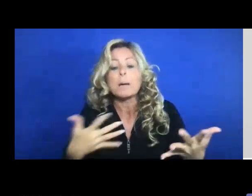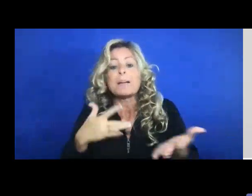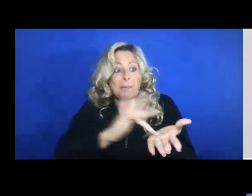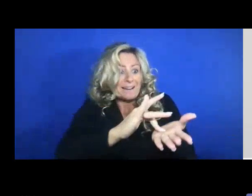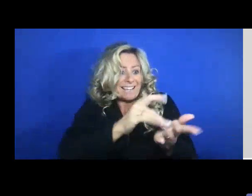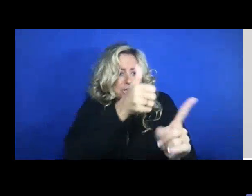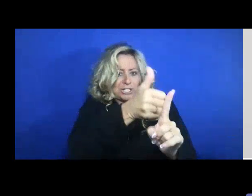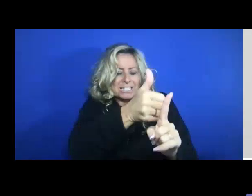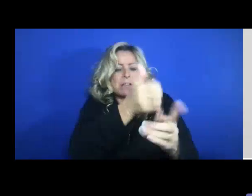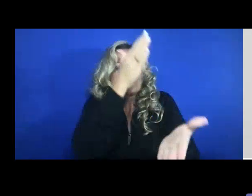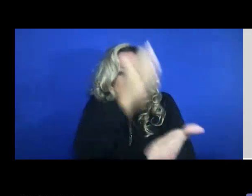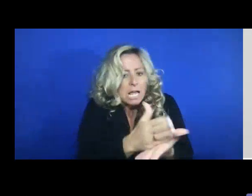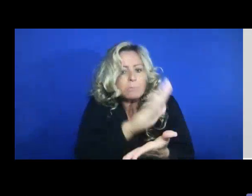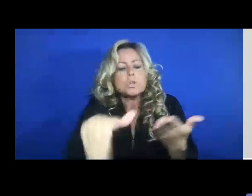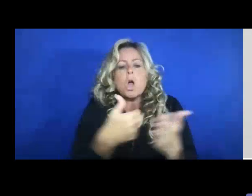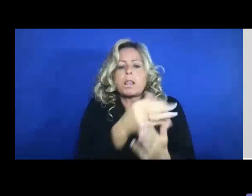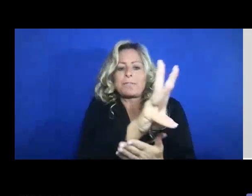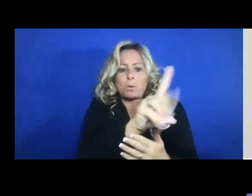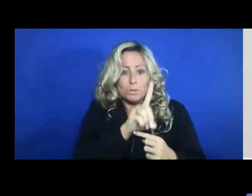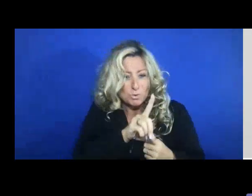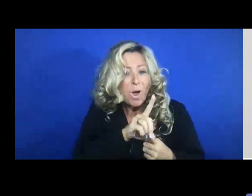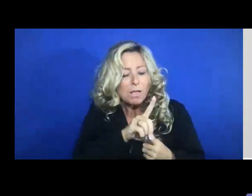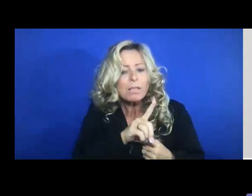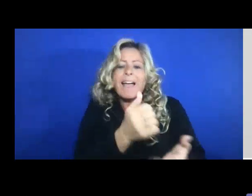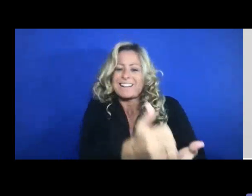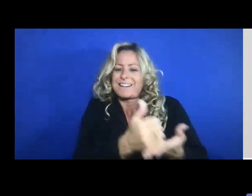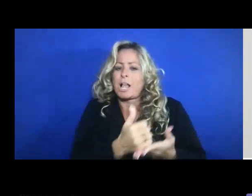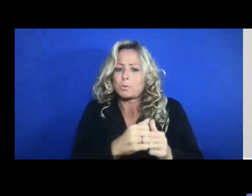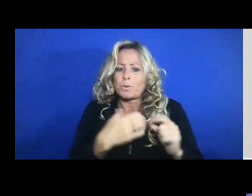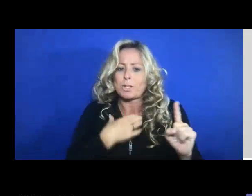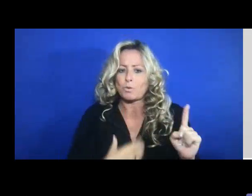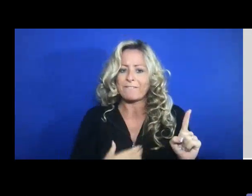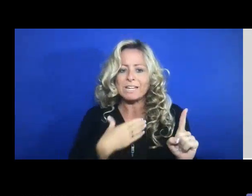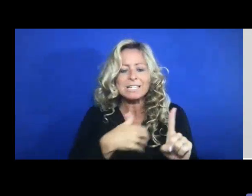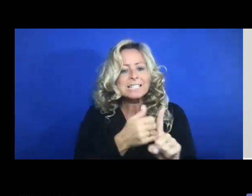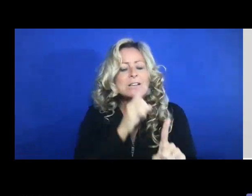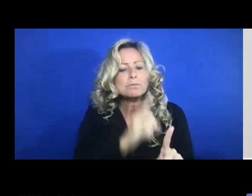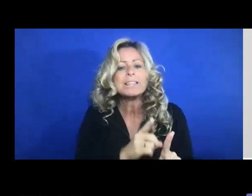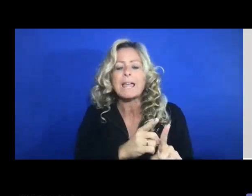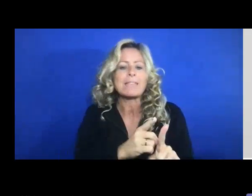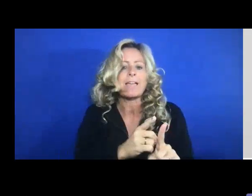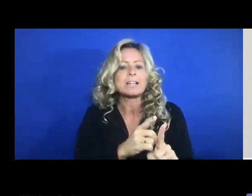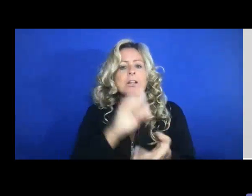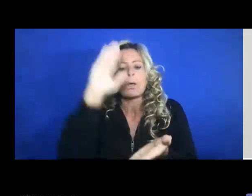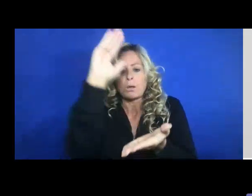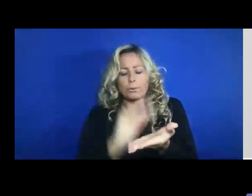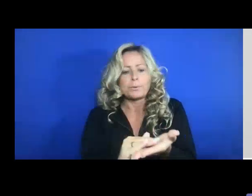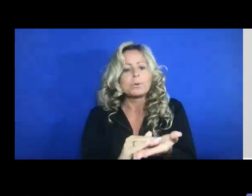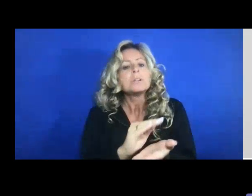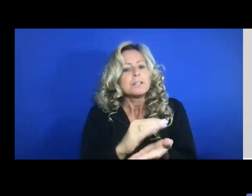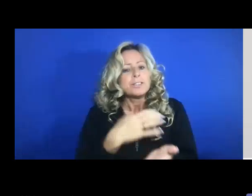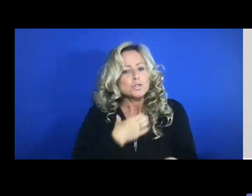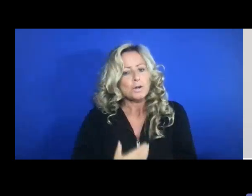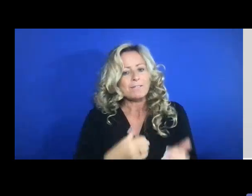withdrawal. And then they even help with cravings and discontinue cravings for